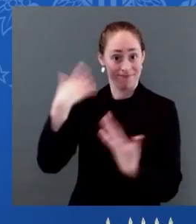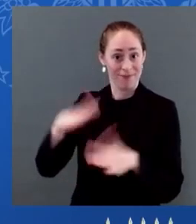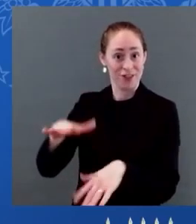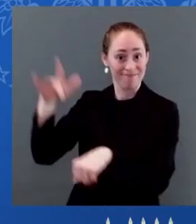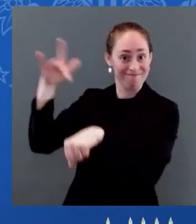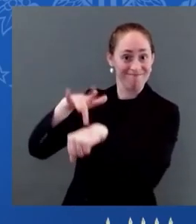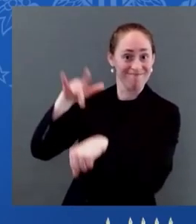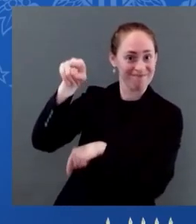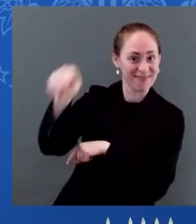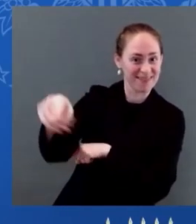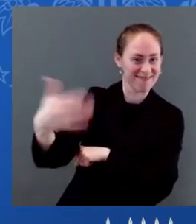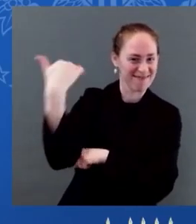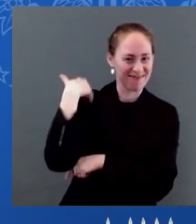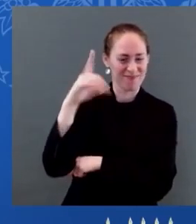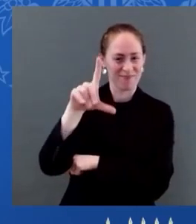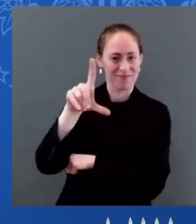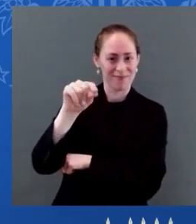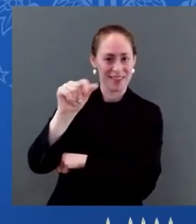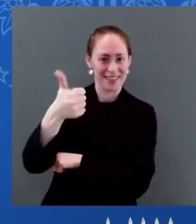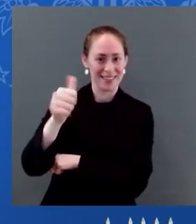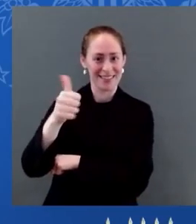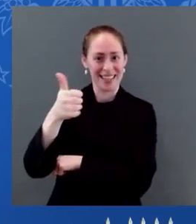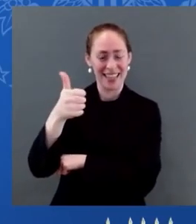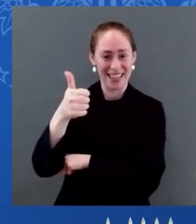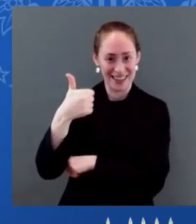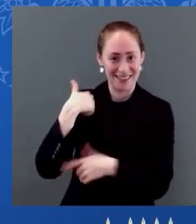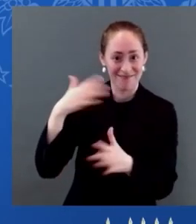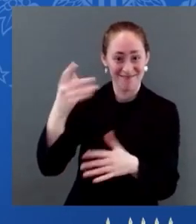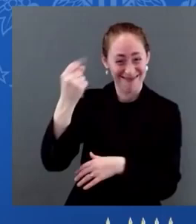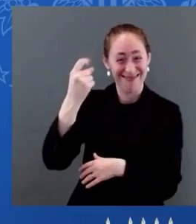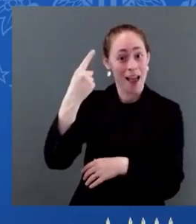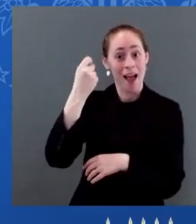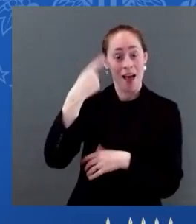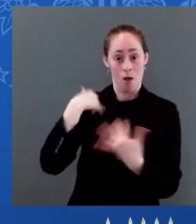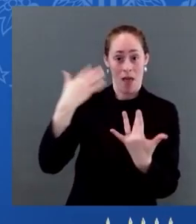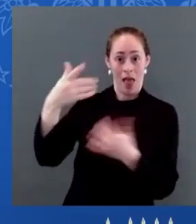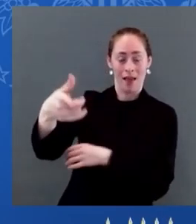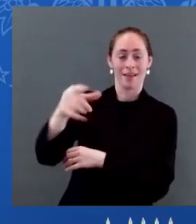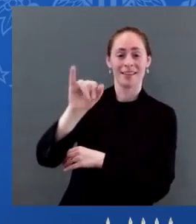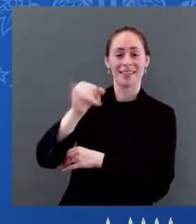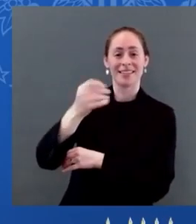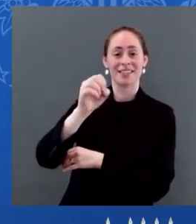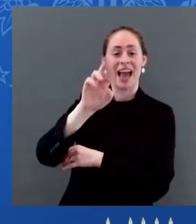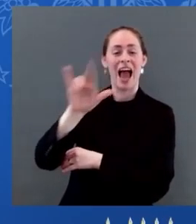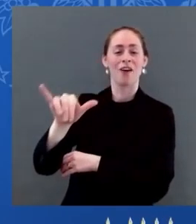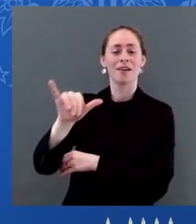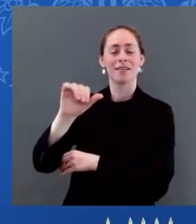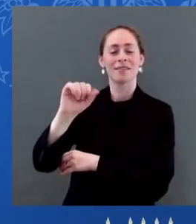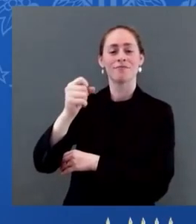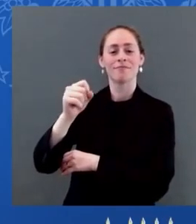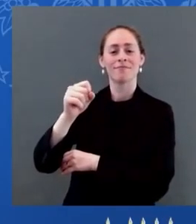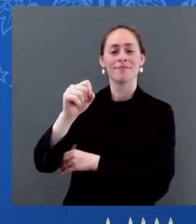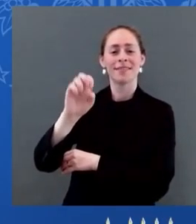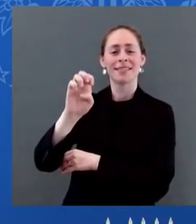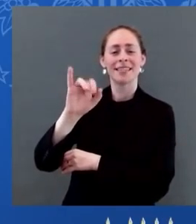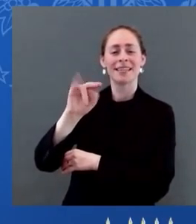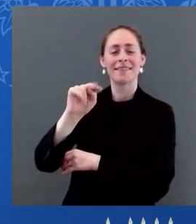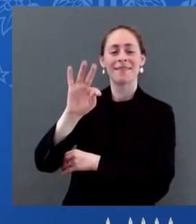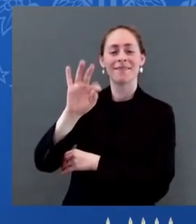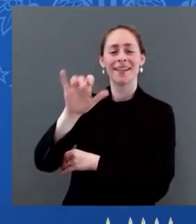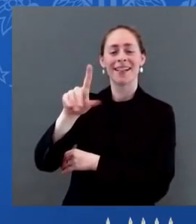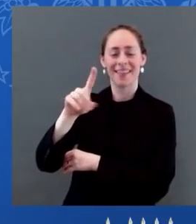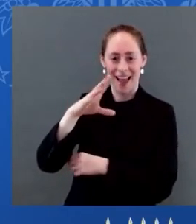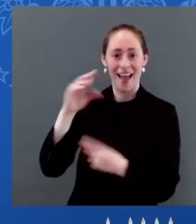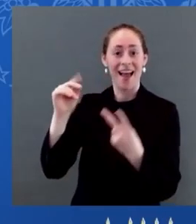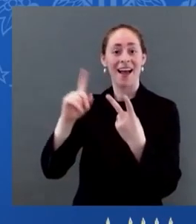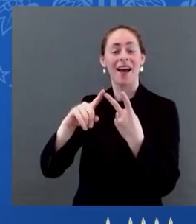Thank God they didn't ask me to sing. But I was honored to join my dear friend and museum founder, Ronnie Rubin, who passed